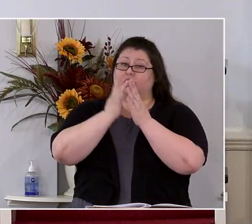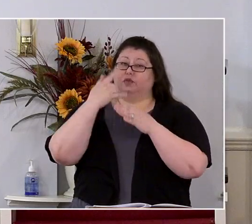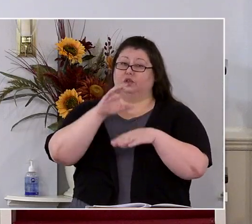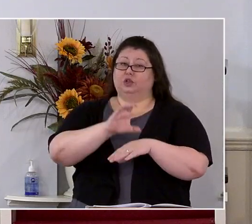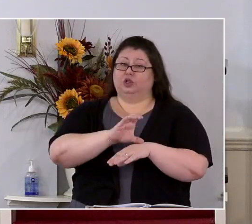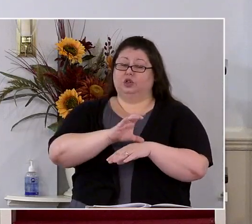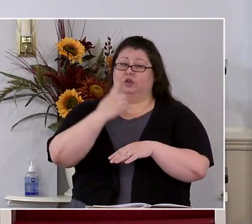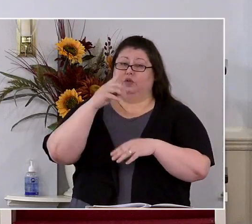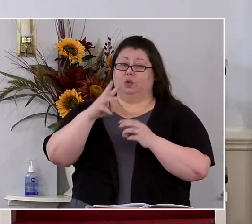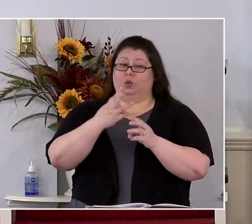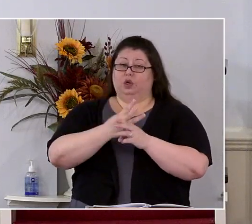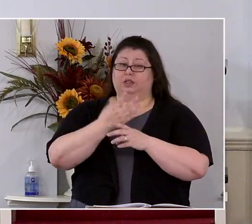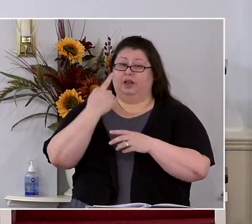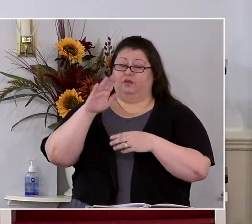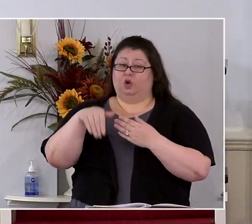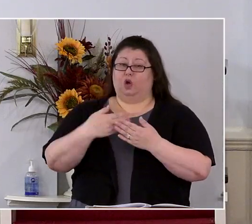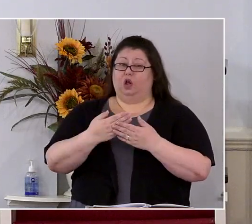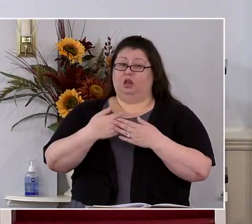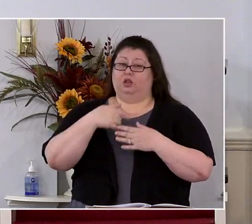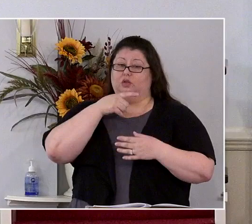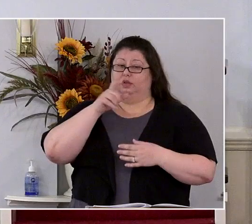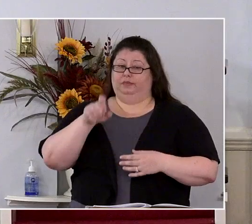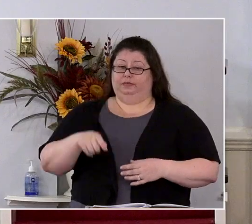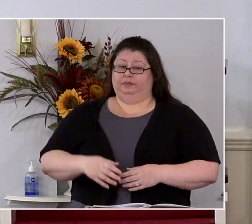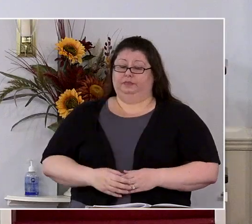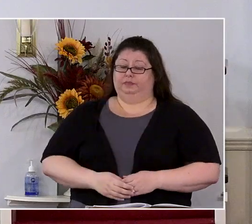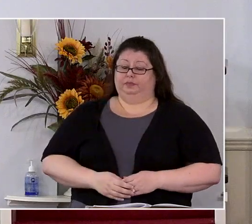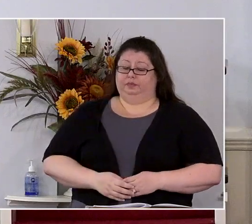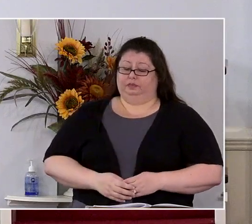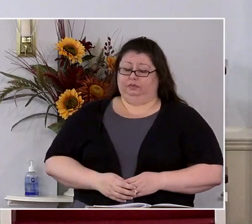church, the world, and all in need.